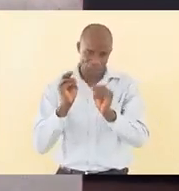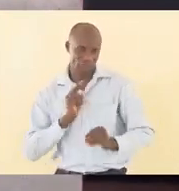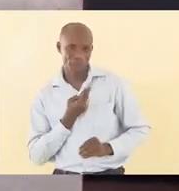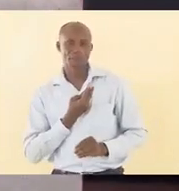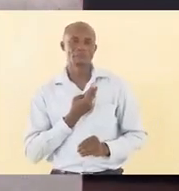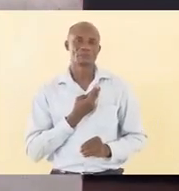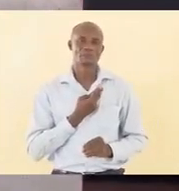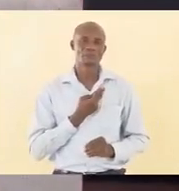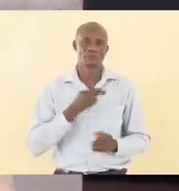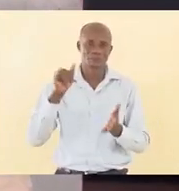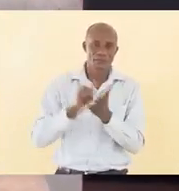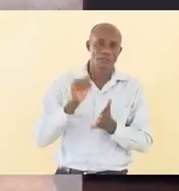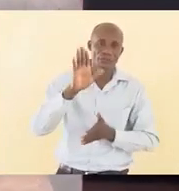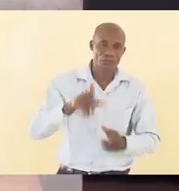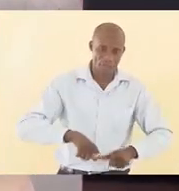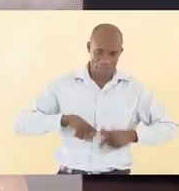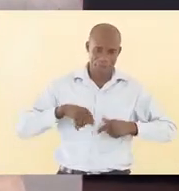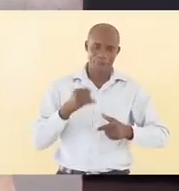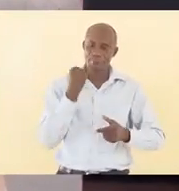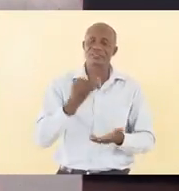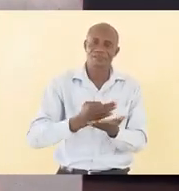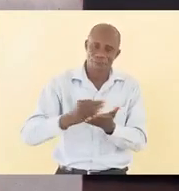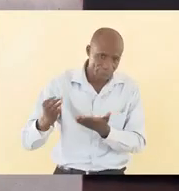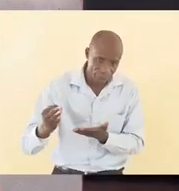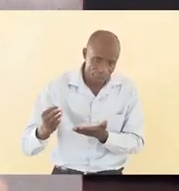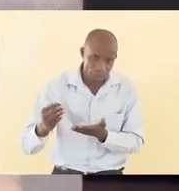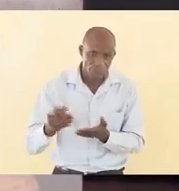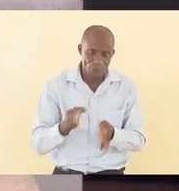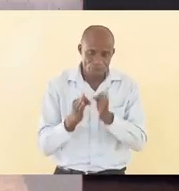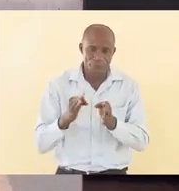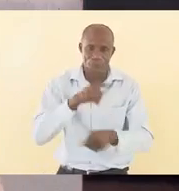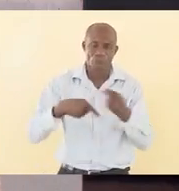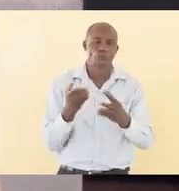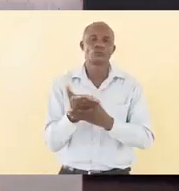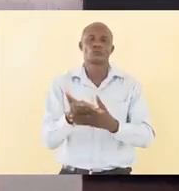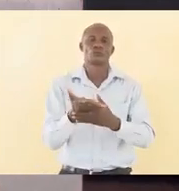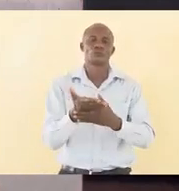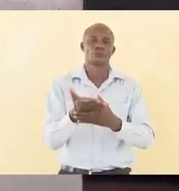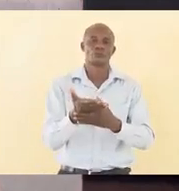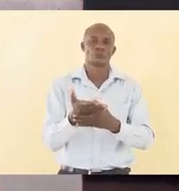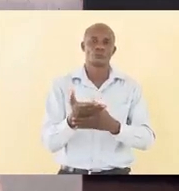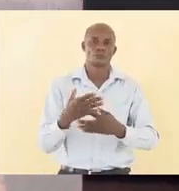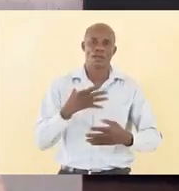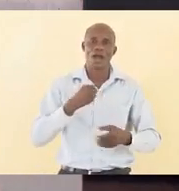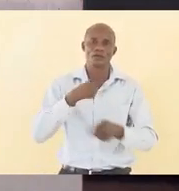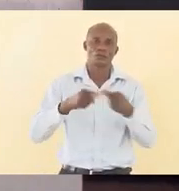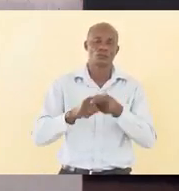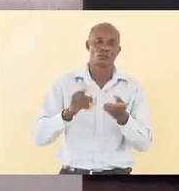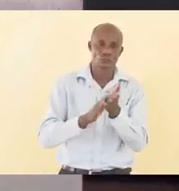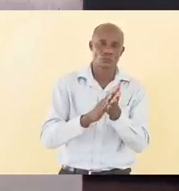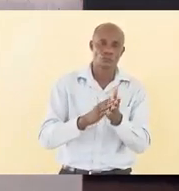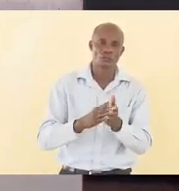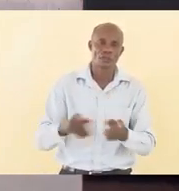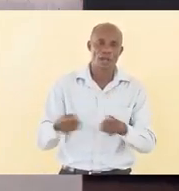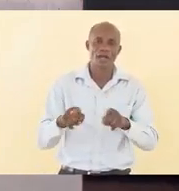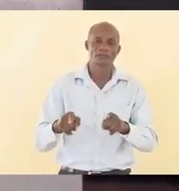Society teaches us that your life is a failure if you go through and go to school